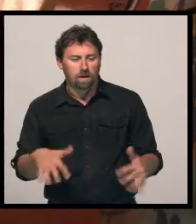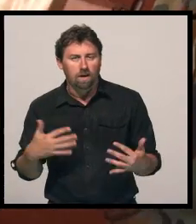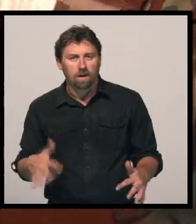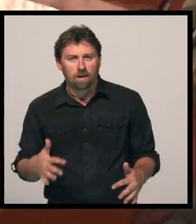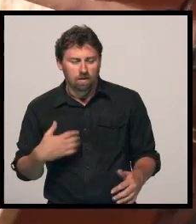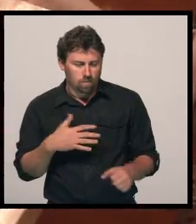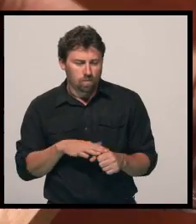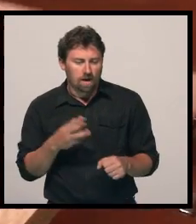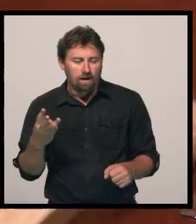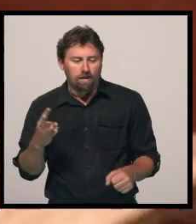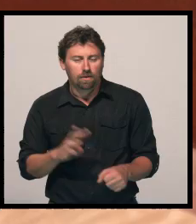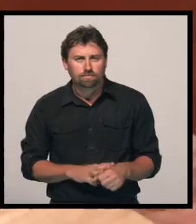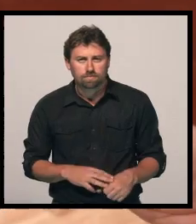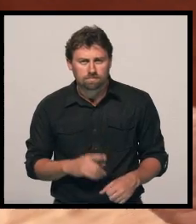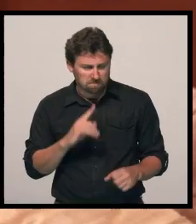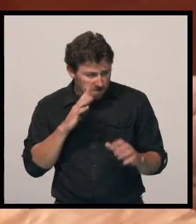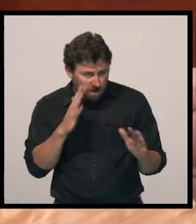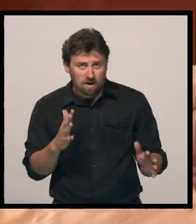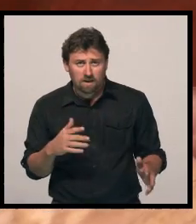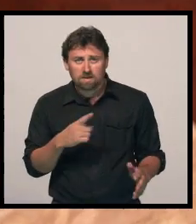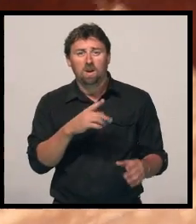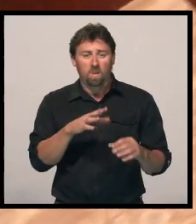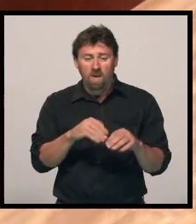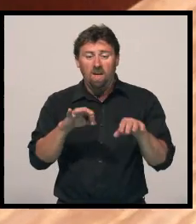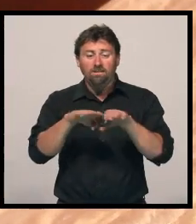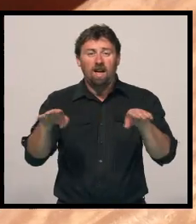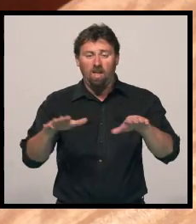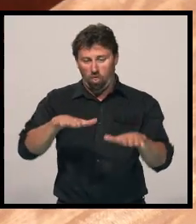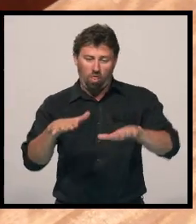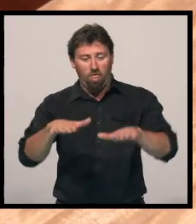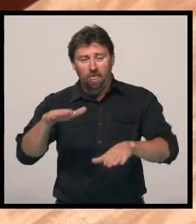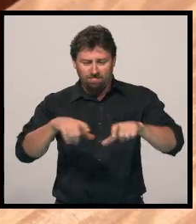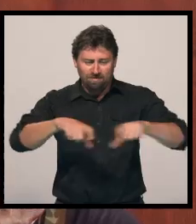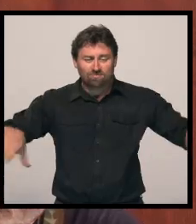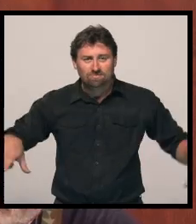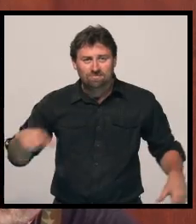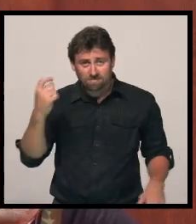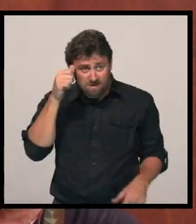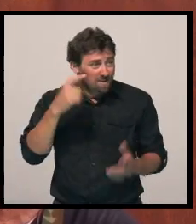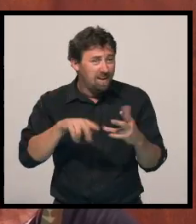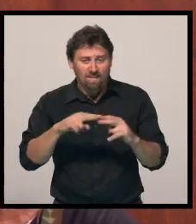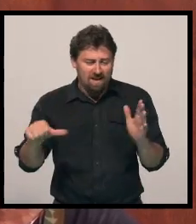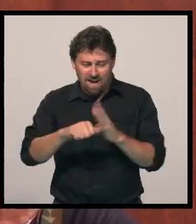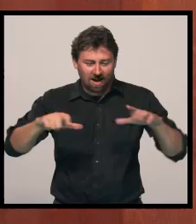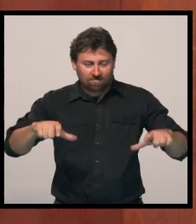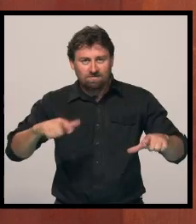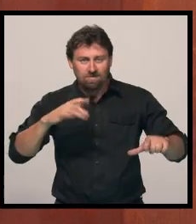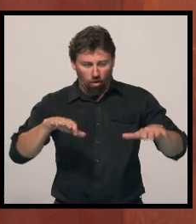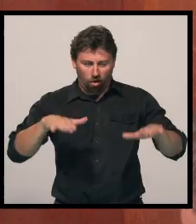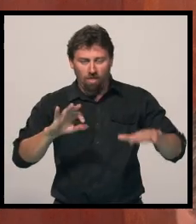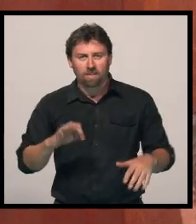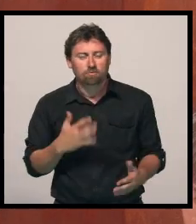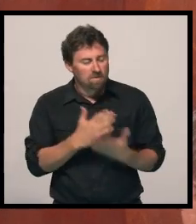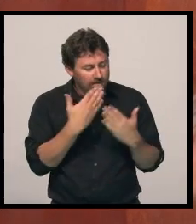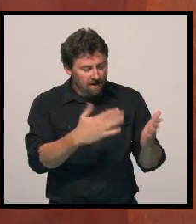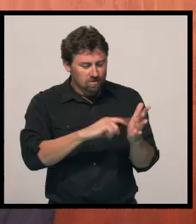That is amazing. And you did that on a wobbly bench. Imagine what you could do on a bench that's solid. Well, it's been a pleasure, Terry. Thank you